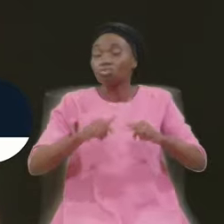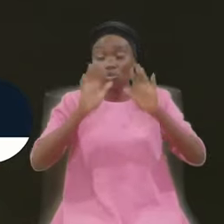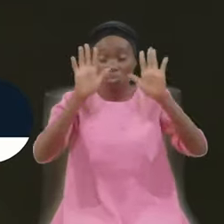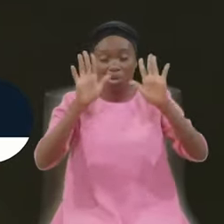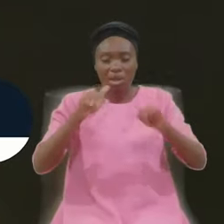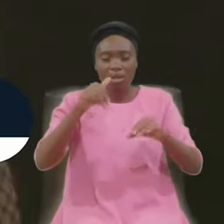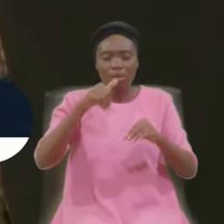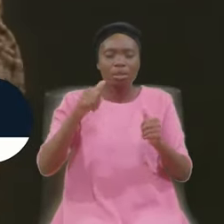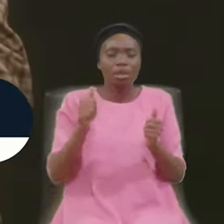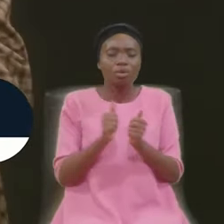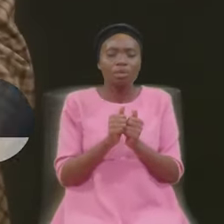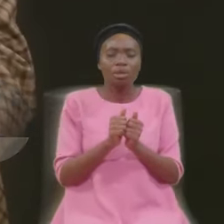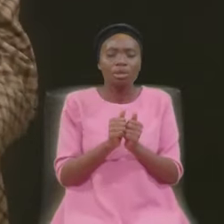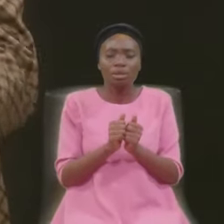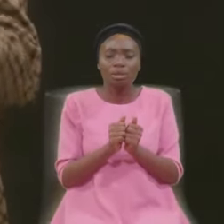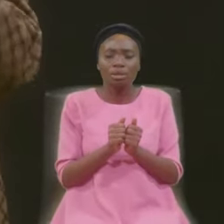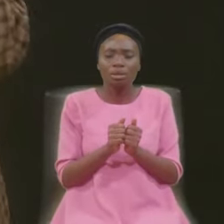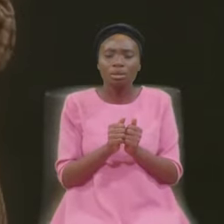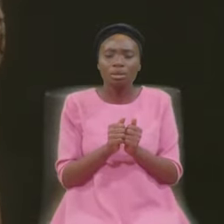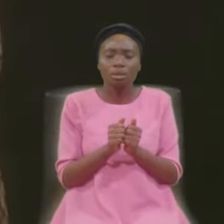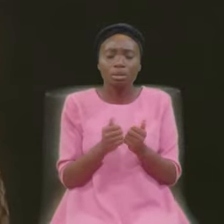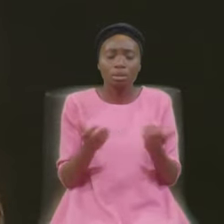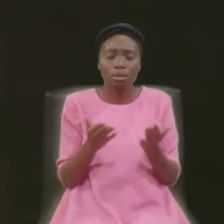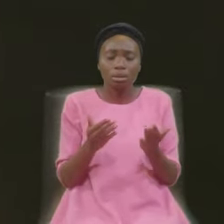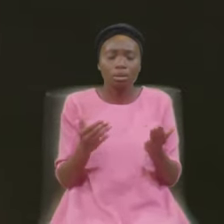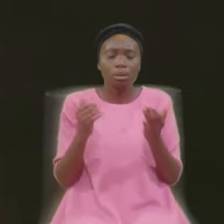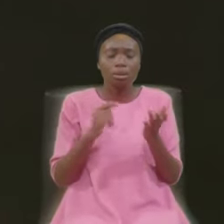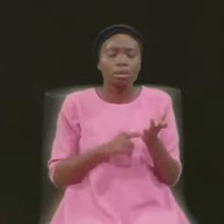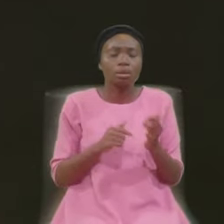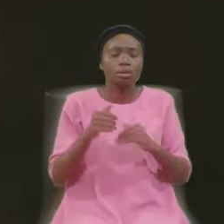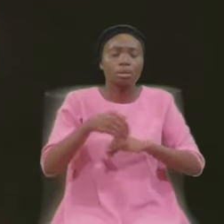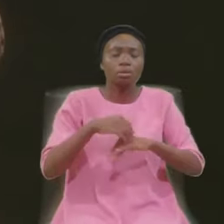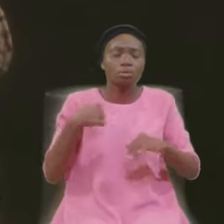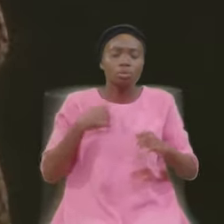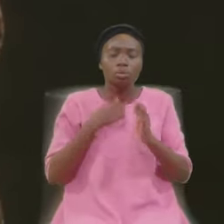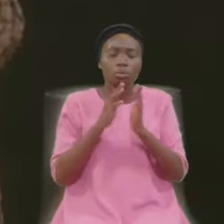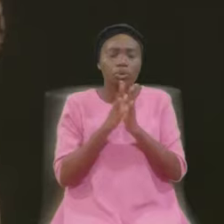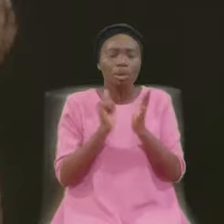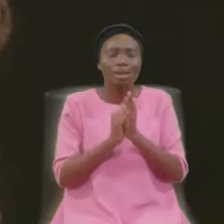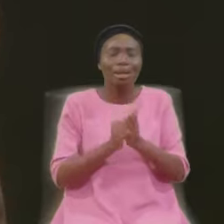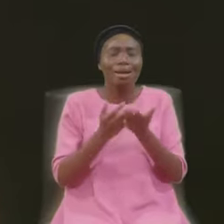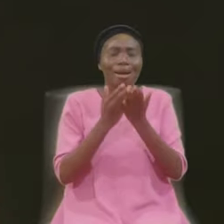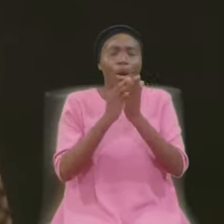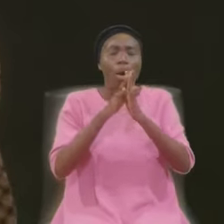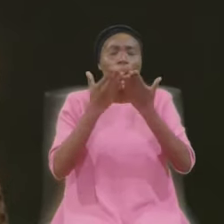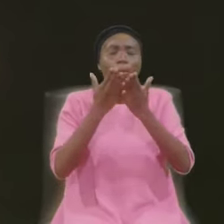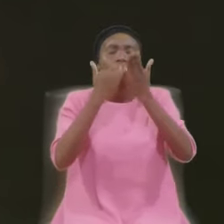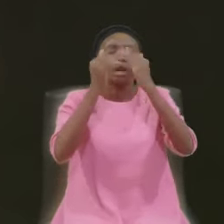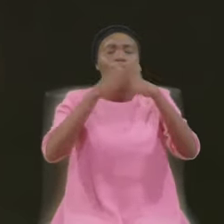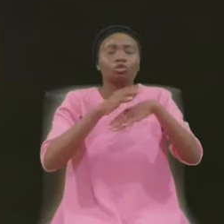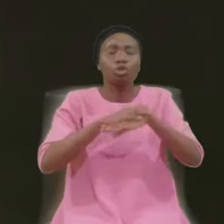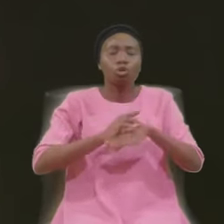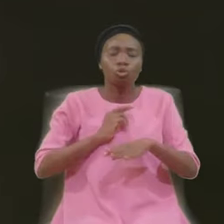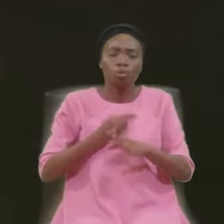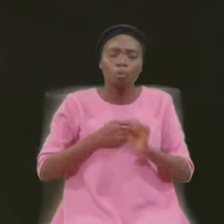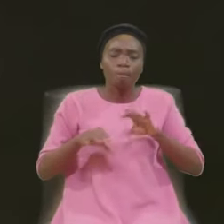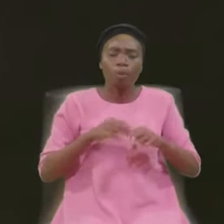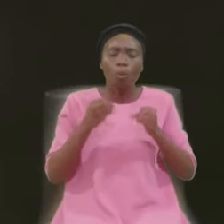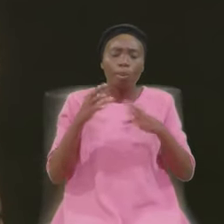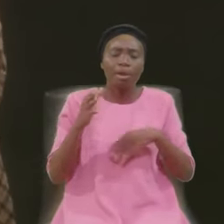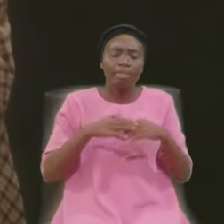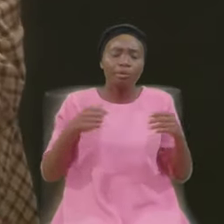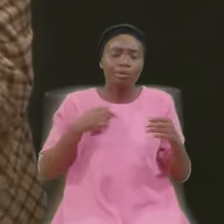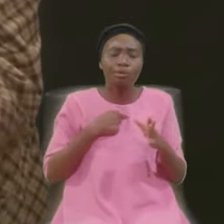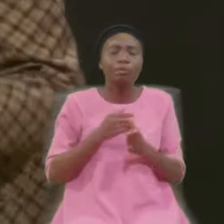this first one here tonight, open heavens upon us. Do more than we expect and let your